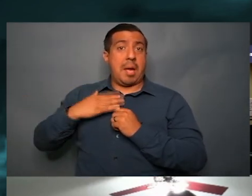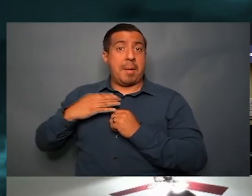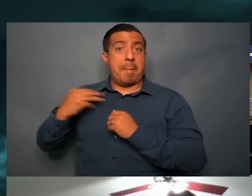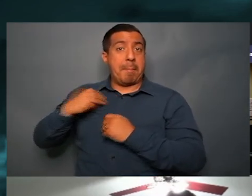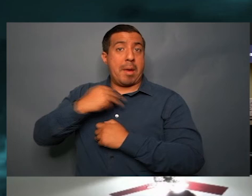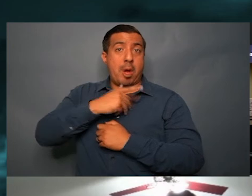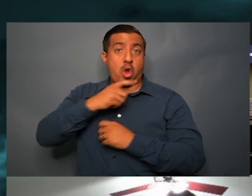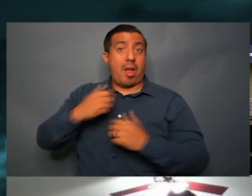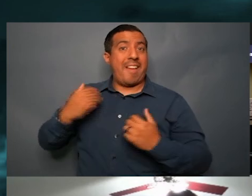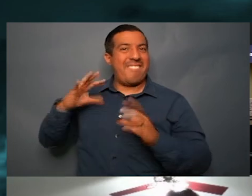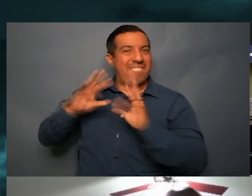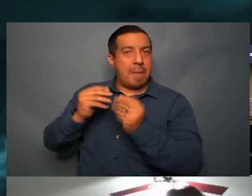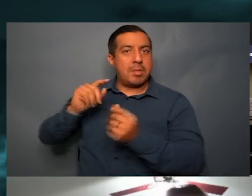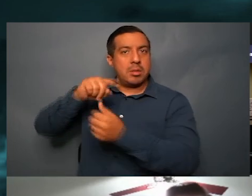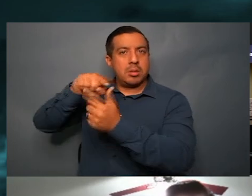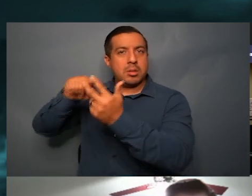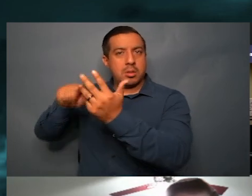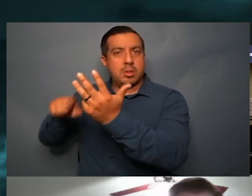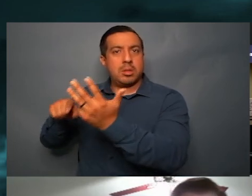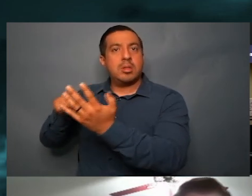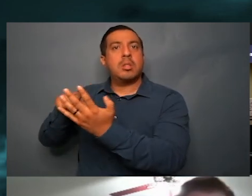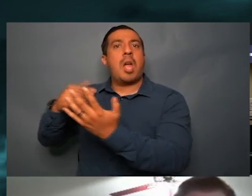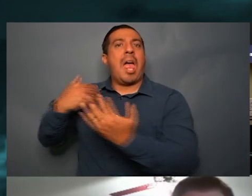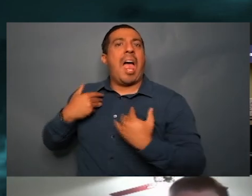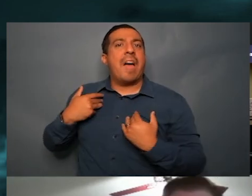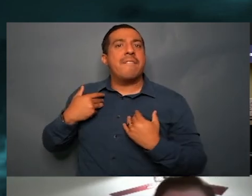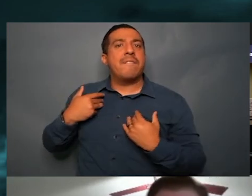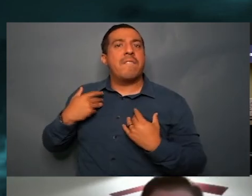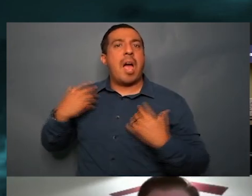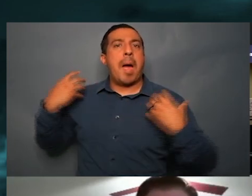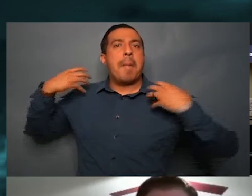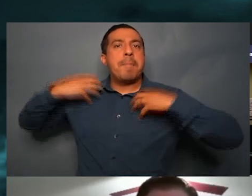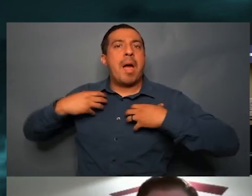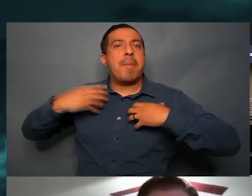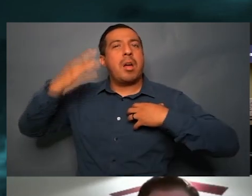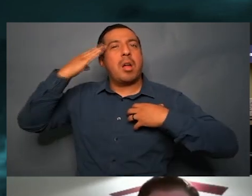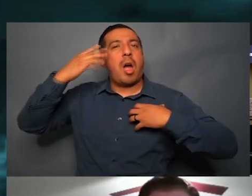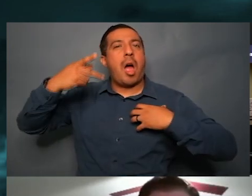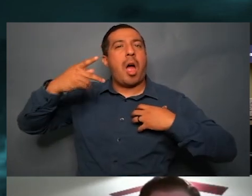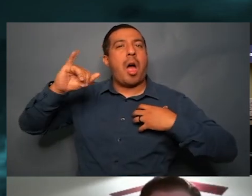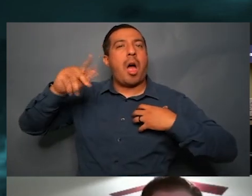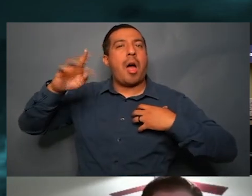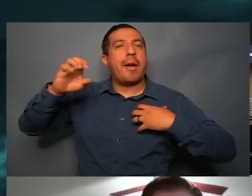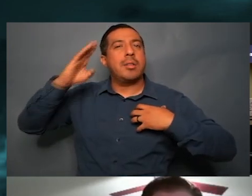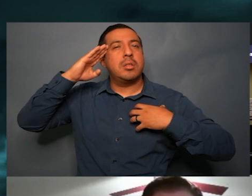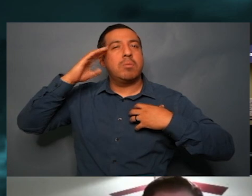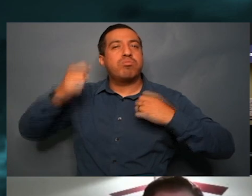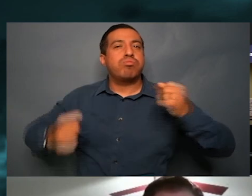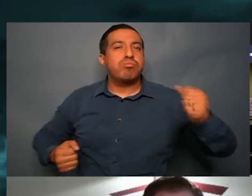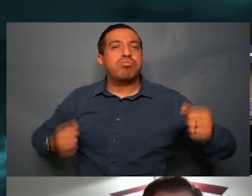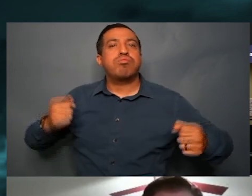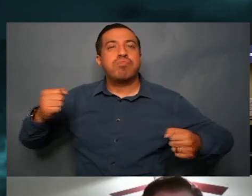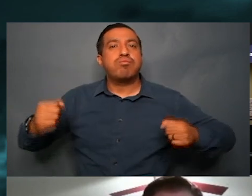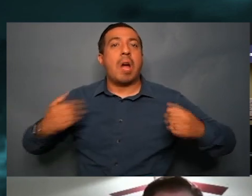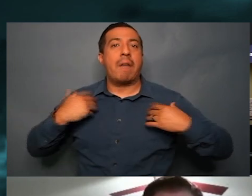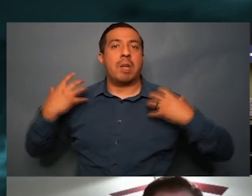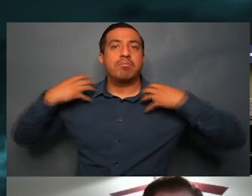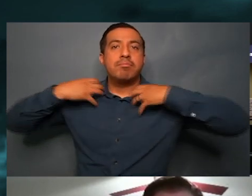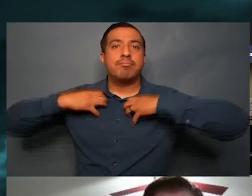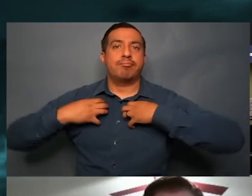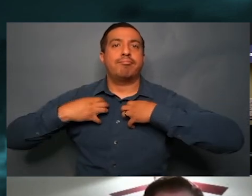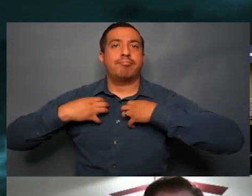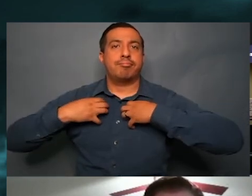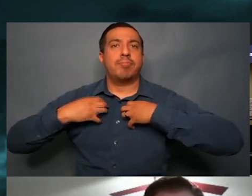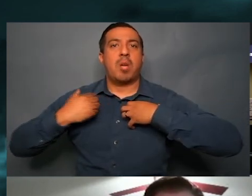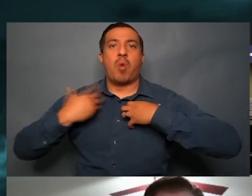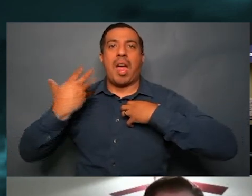the same, it's a backpack, but it's like a hiking one. And we all have this, and as I've gone through there, we have 9